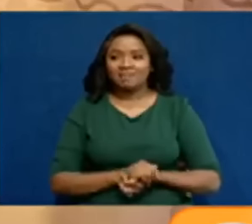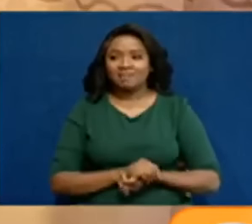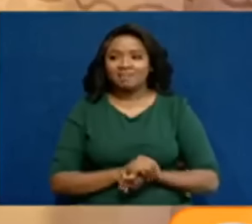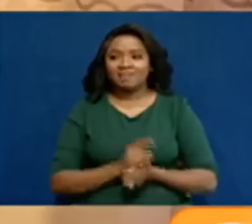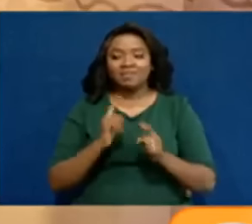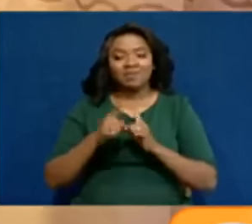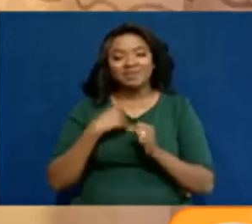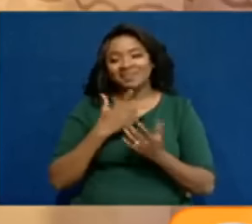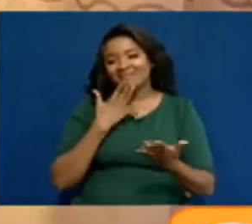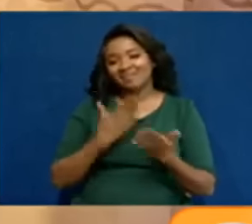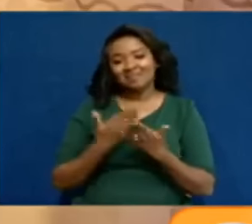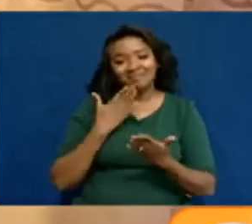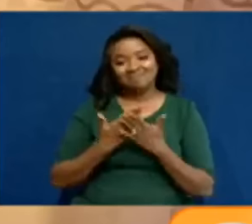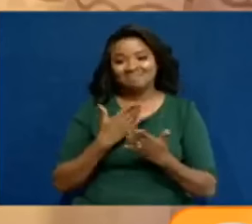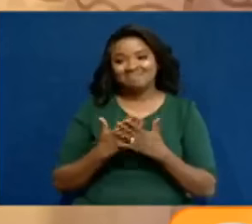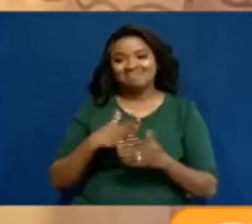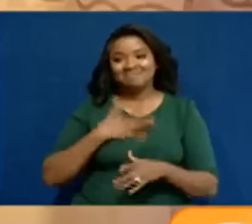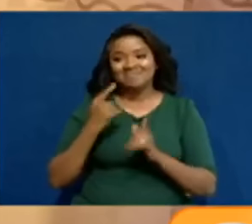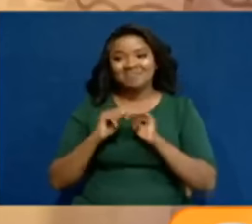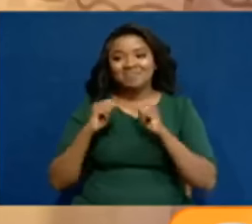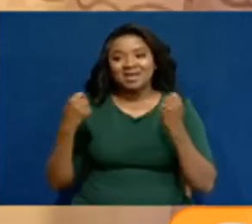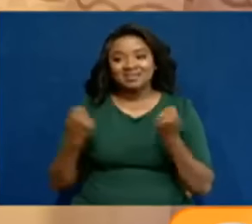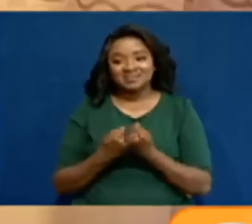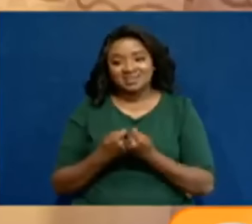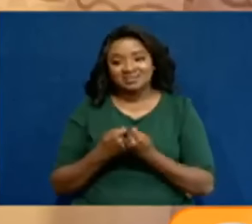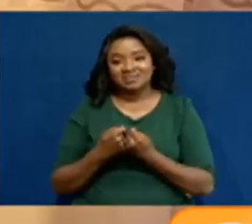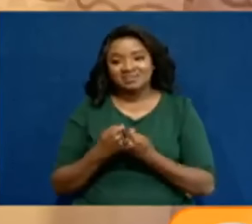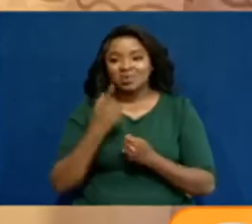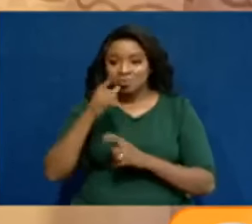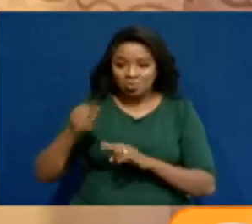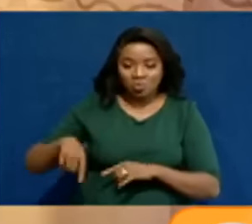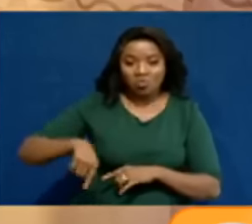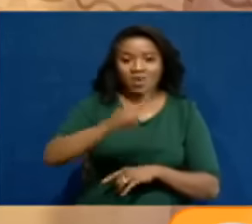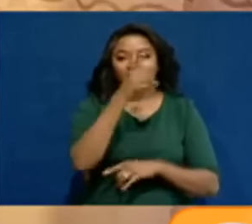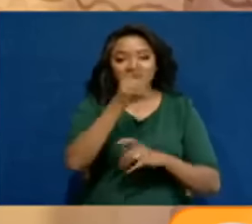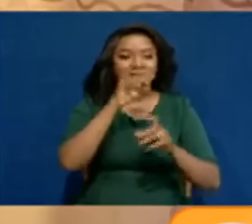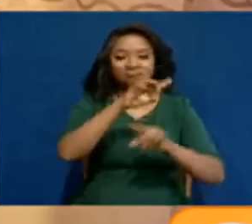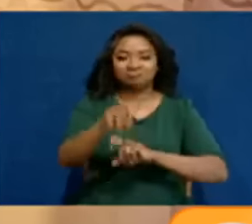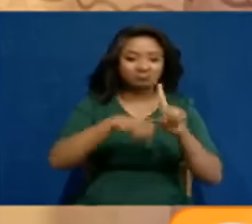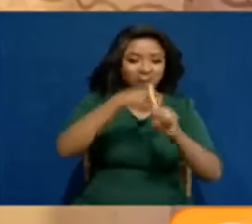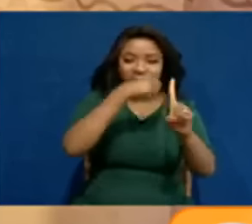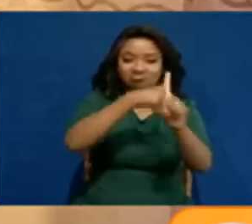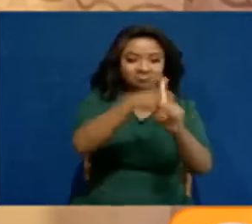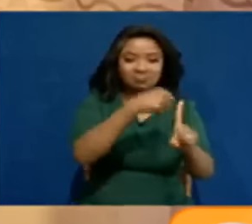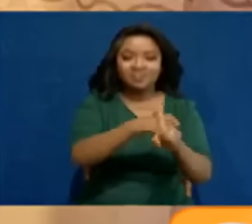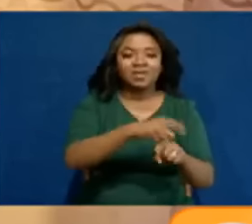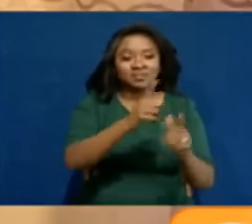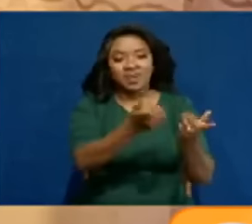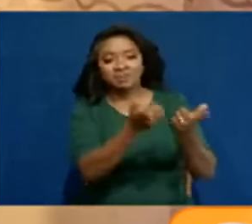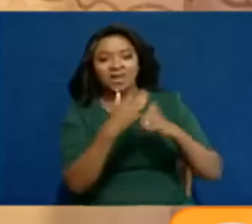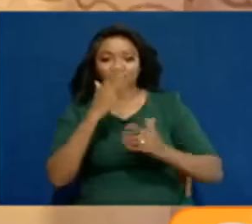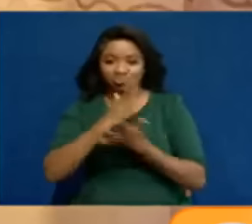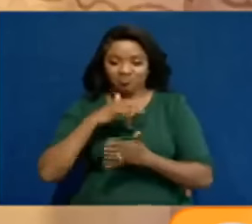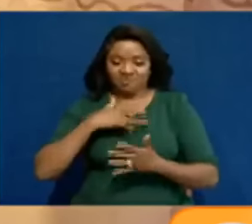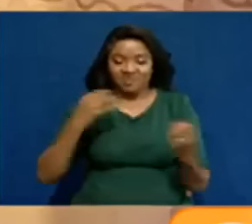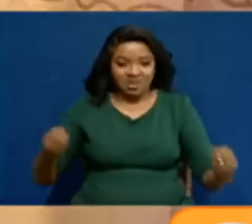team. I really thank watu wenye walienda appeal wakakuwa successful. It really re-energized my